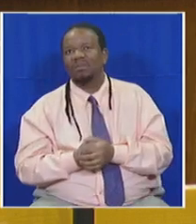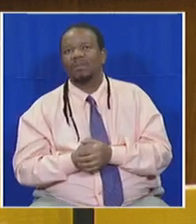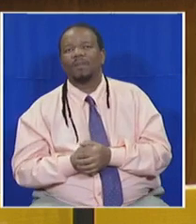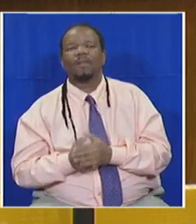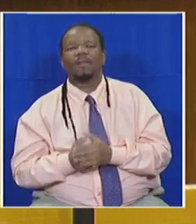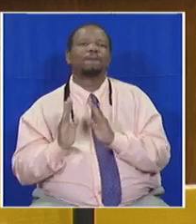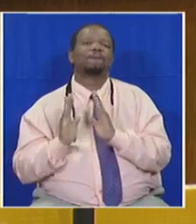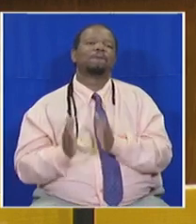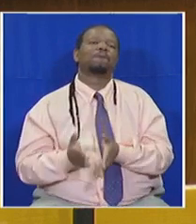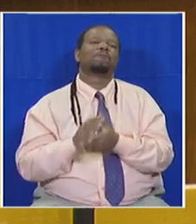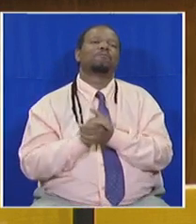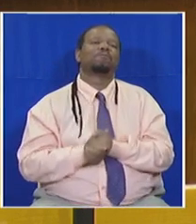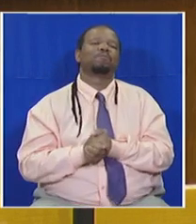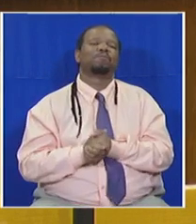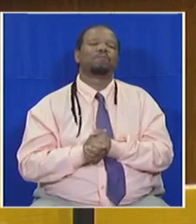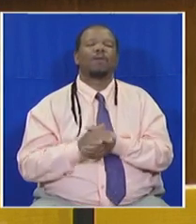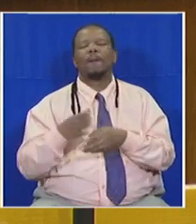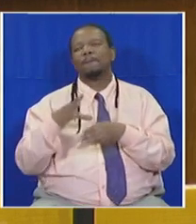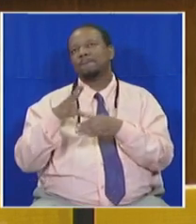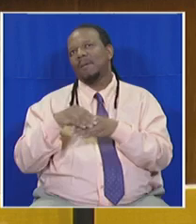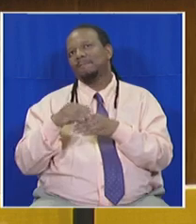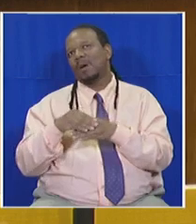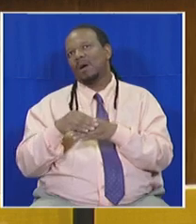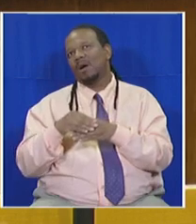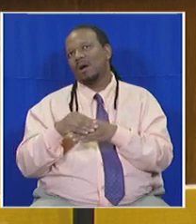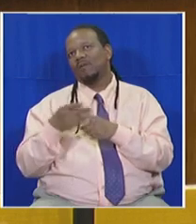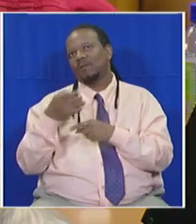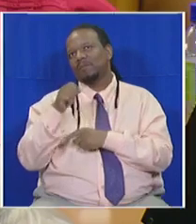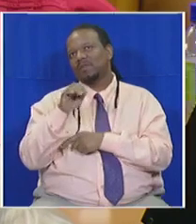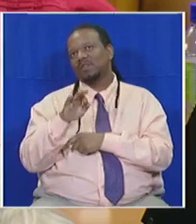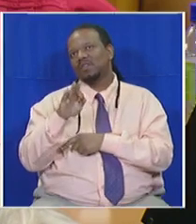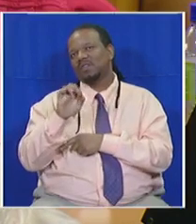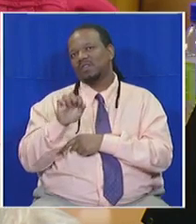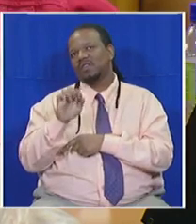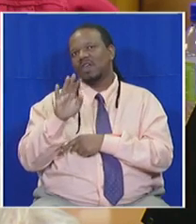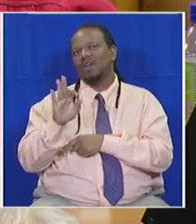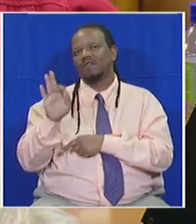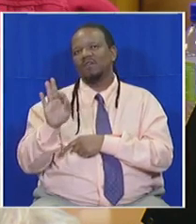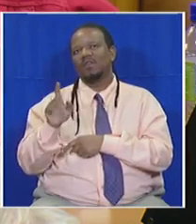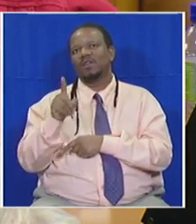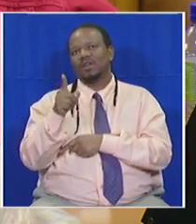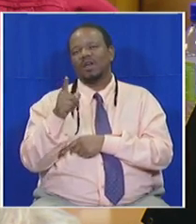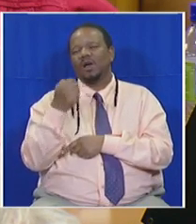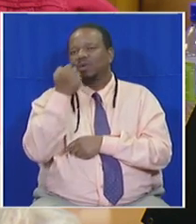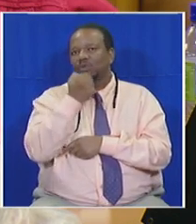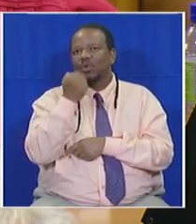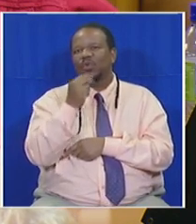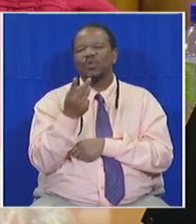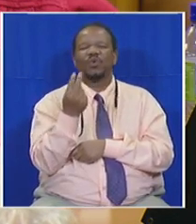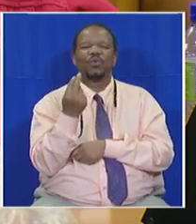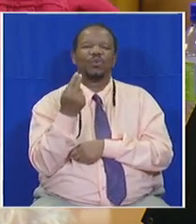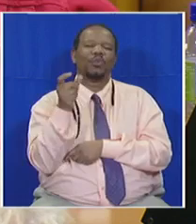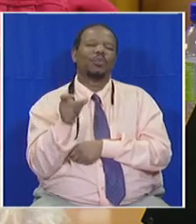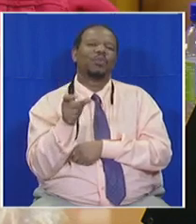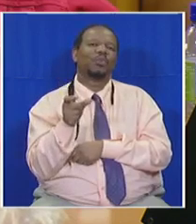Now you see the honorable member of EFF. Well, I will pardon you because Ufikizolo Baba.